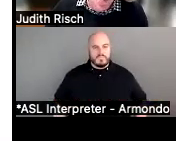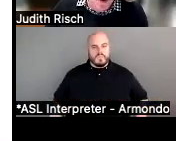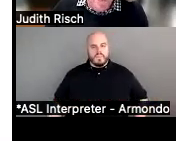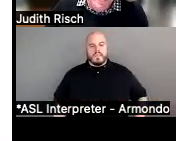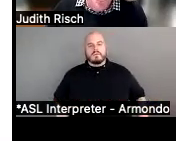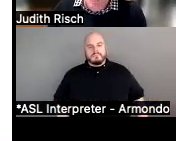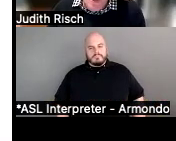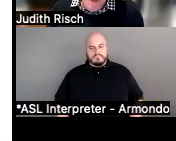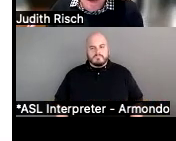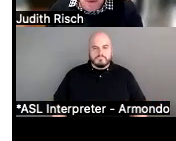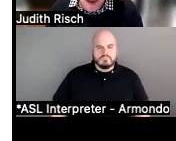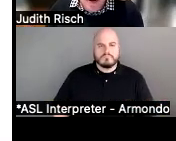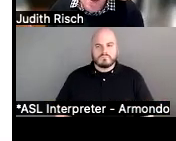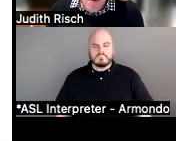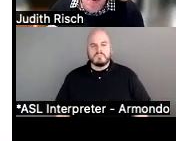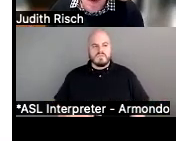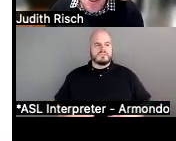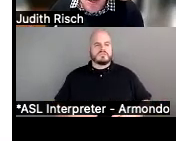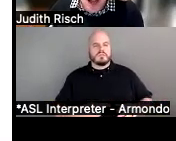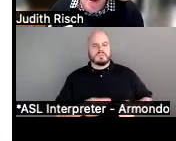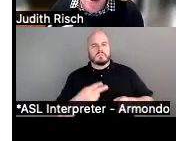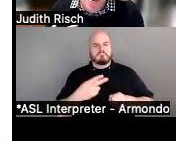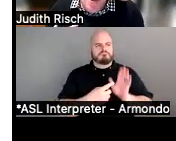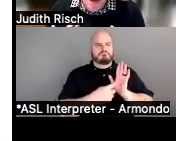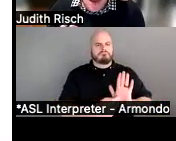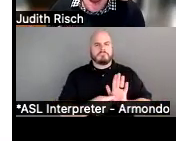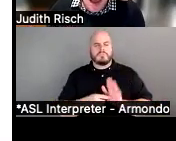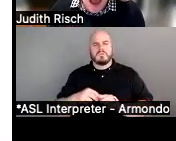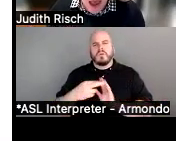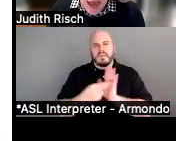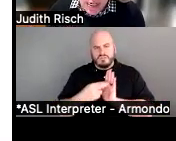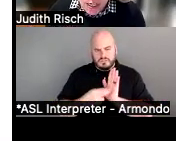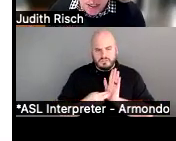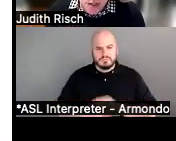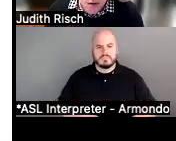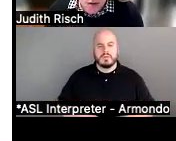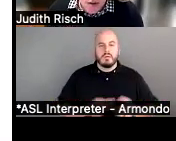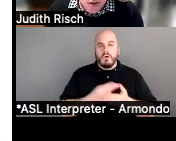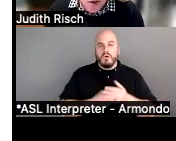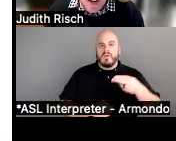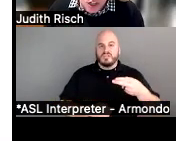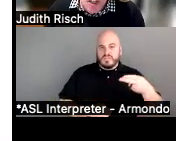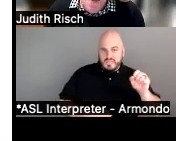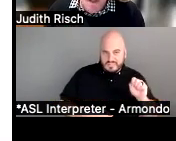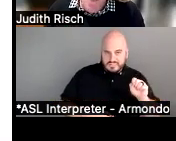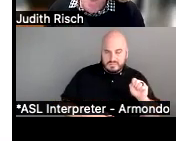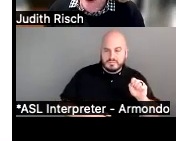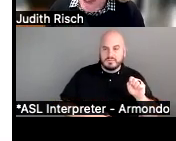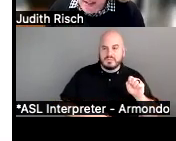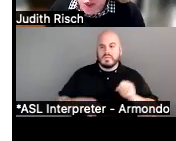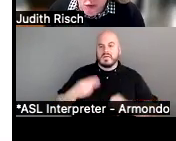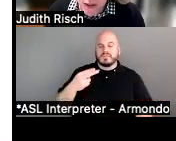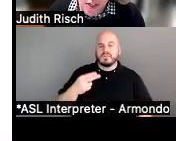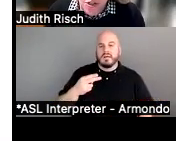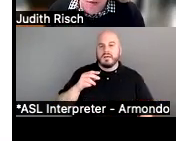So this is just citing the regs. Both HHS and HHS 504